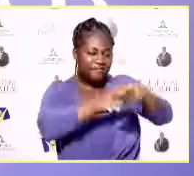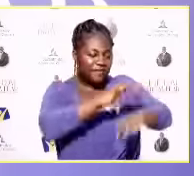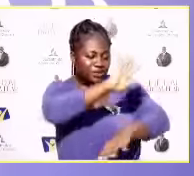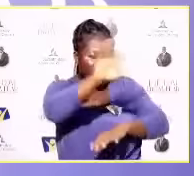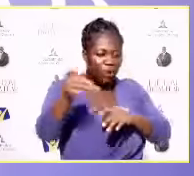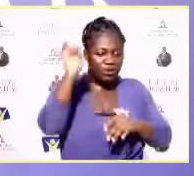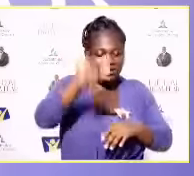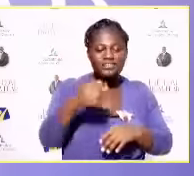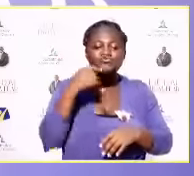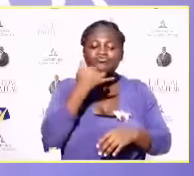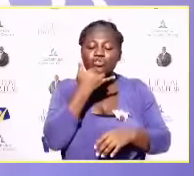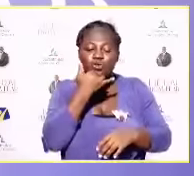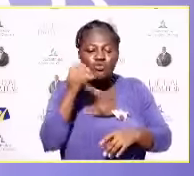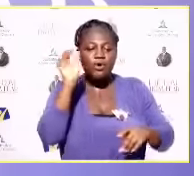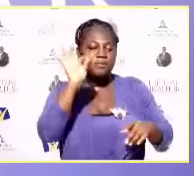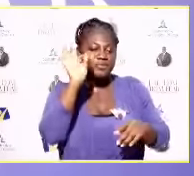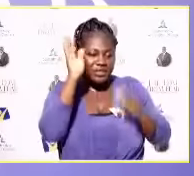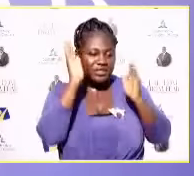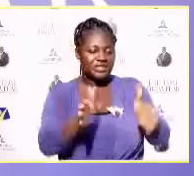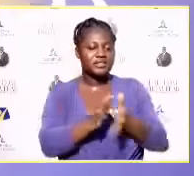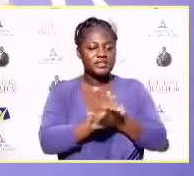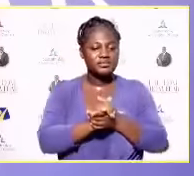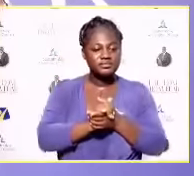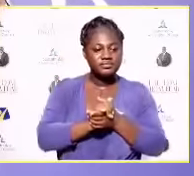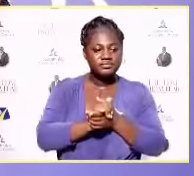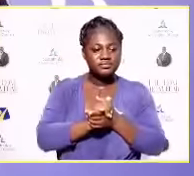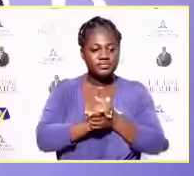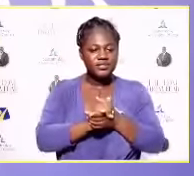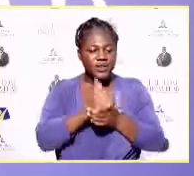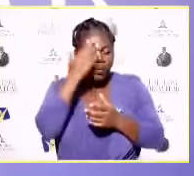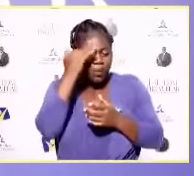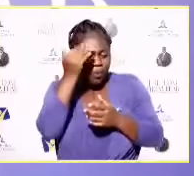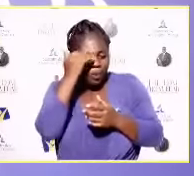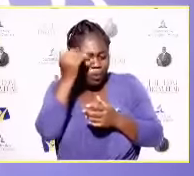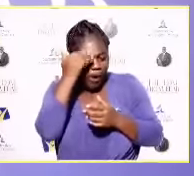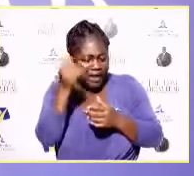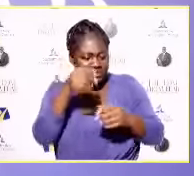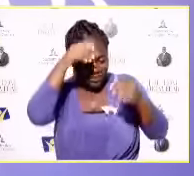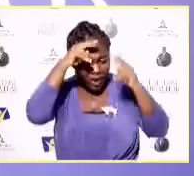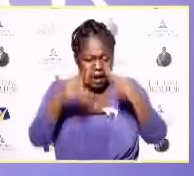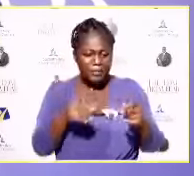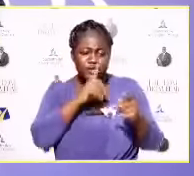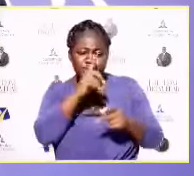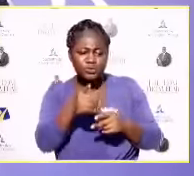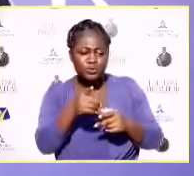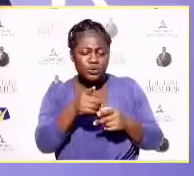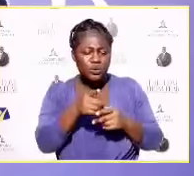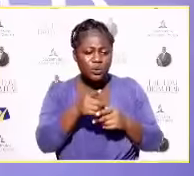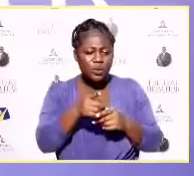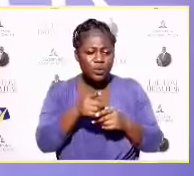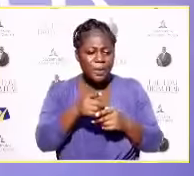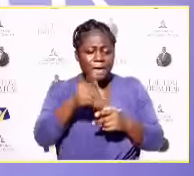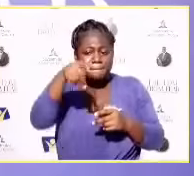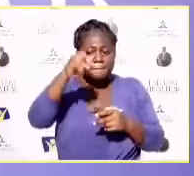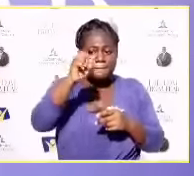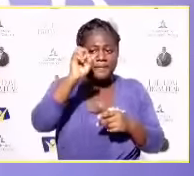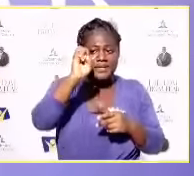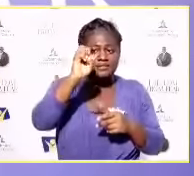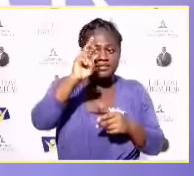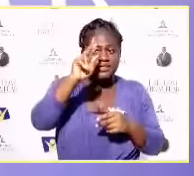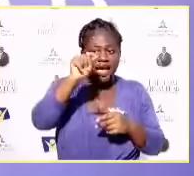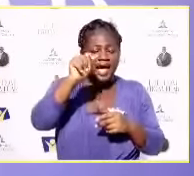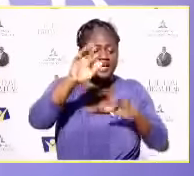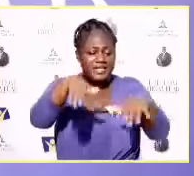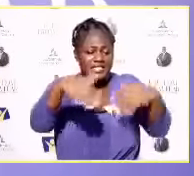certainty. Now, why is it a certainty? Peter gives us examples of judgment that